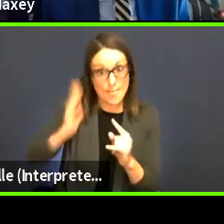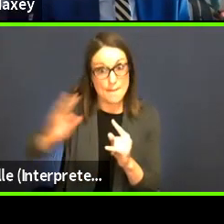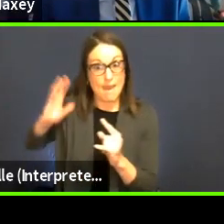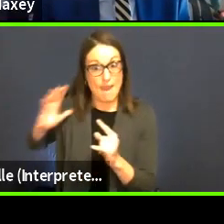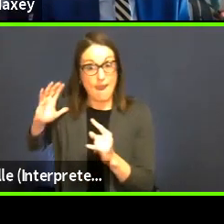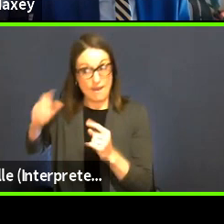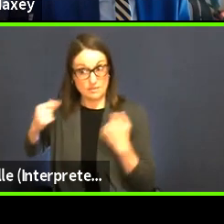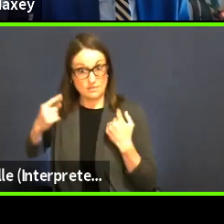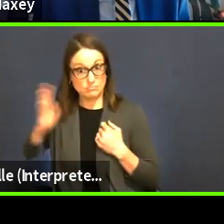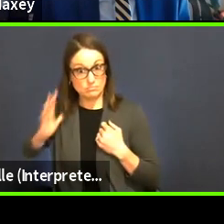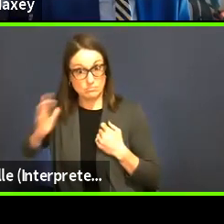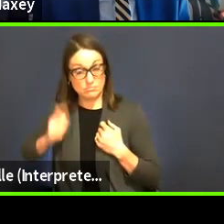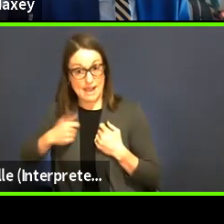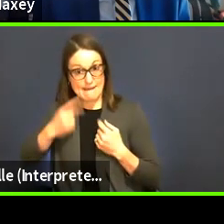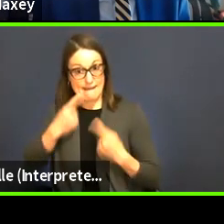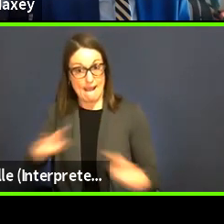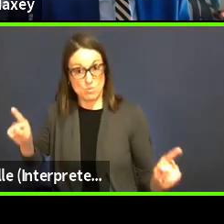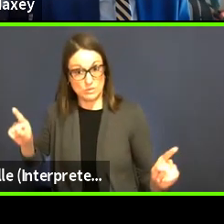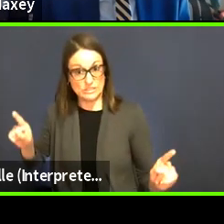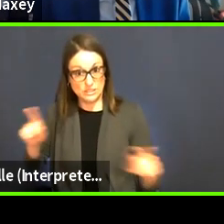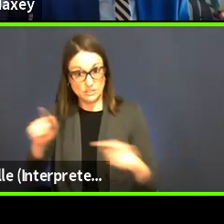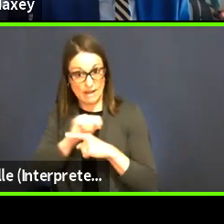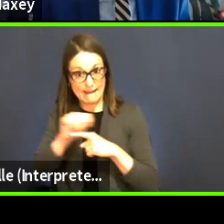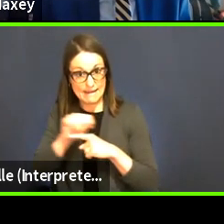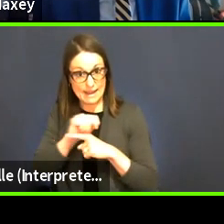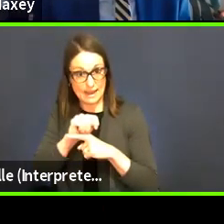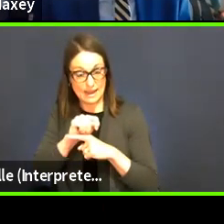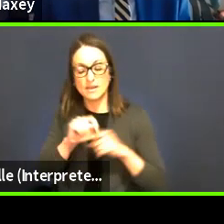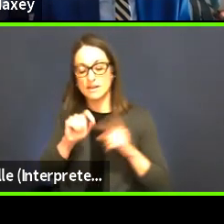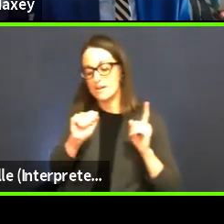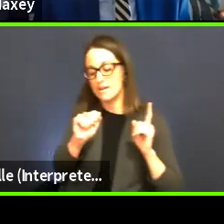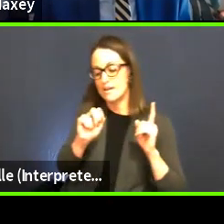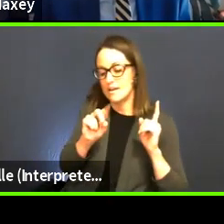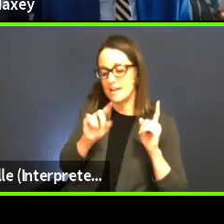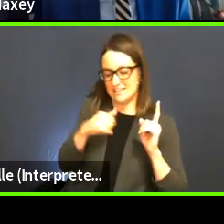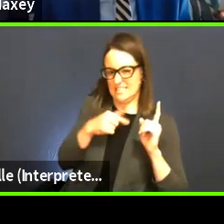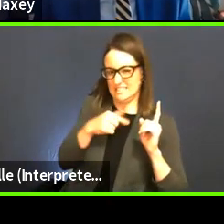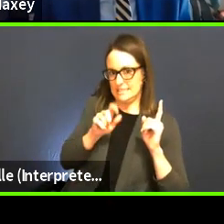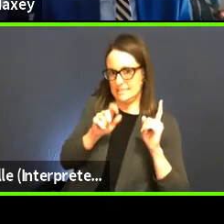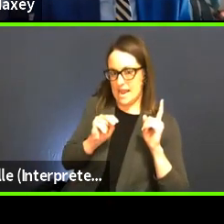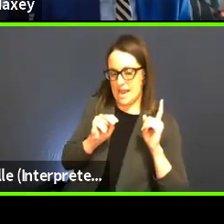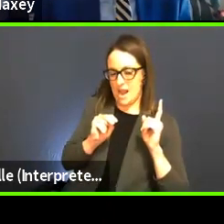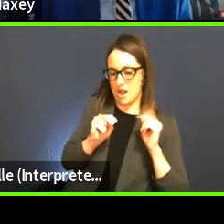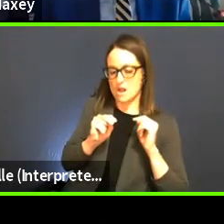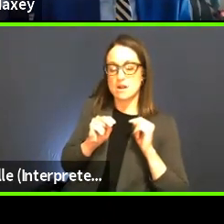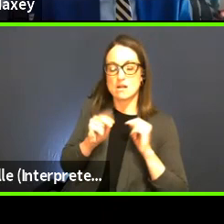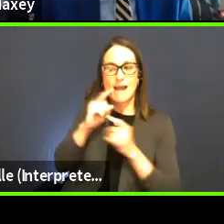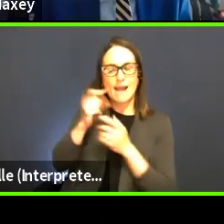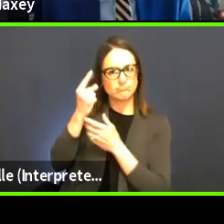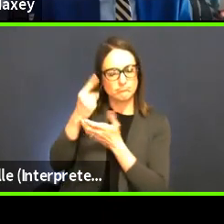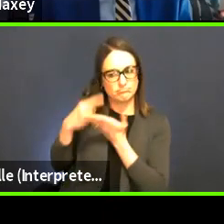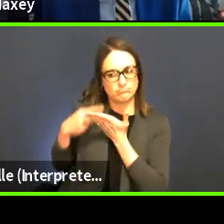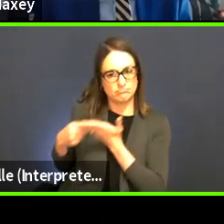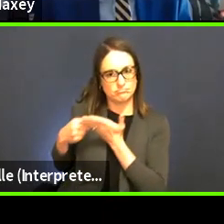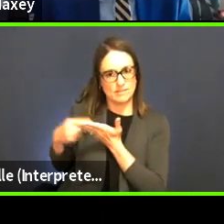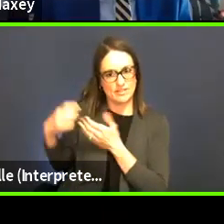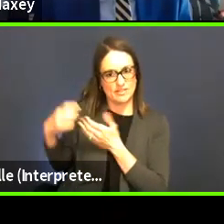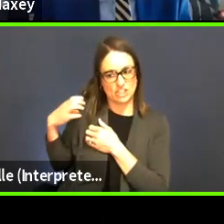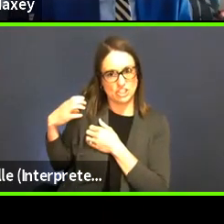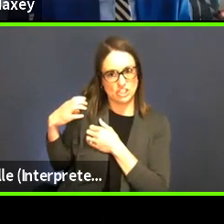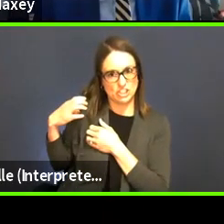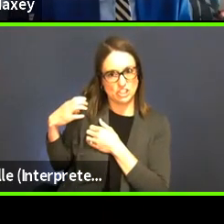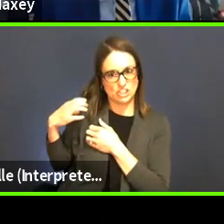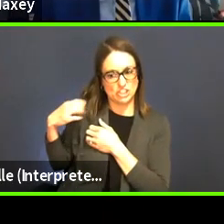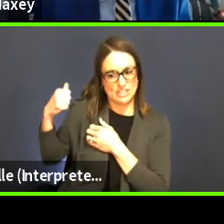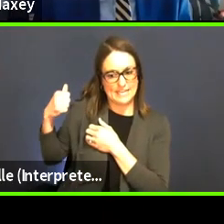announce training. Andy, this is Dan. I understand from my discussions with our chief of police that they, at some point in the